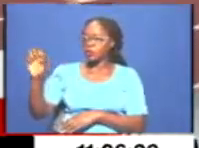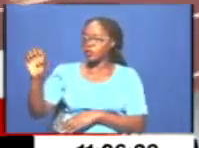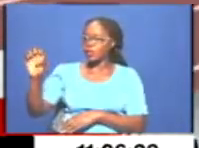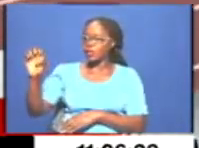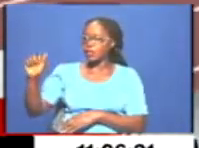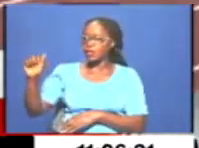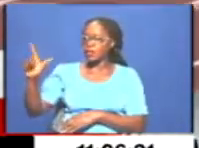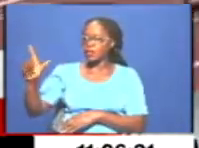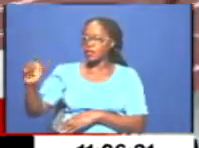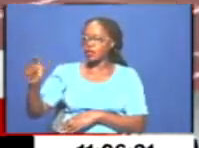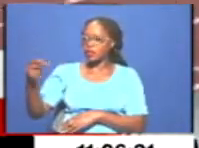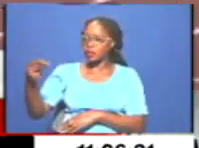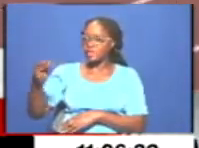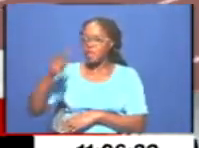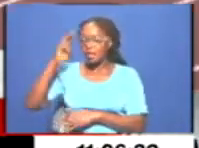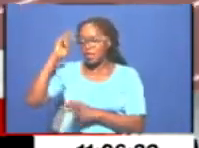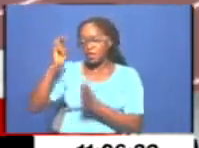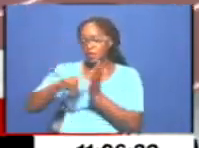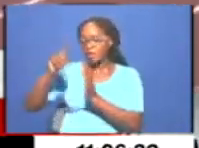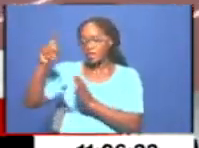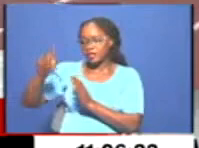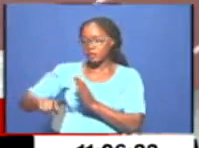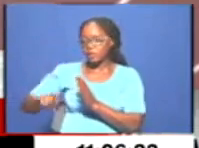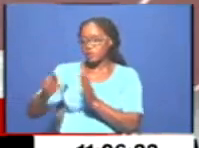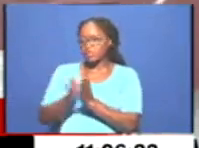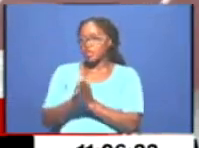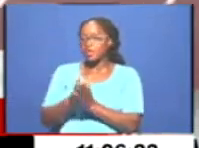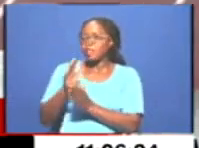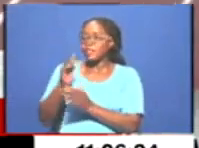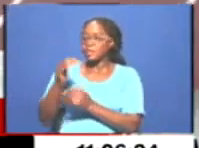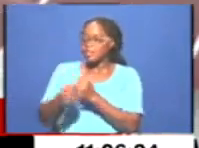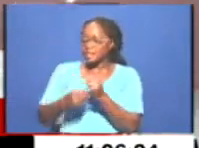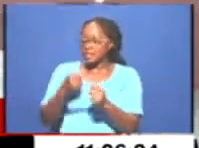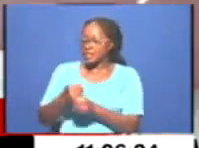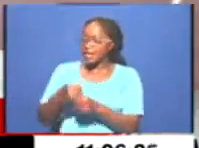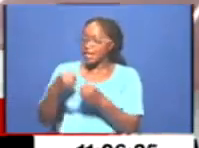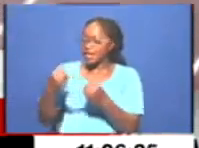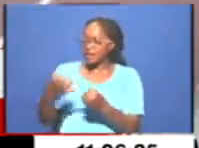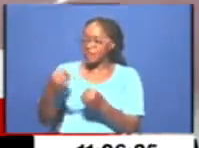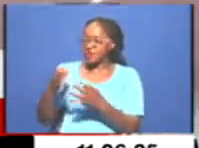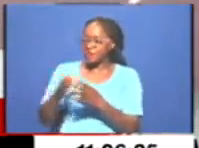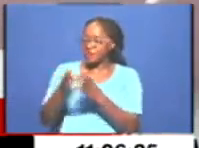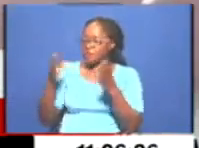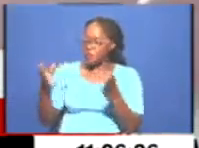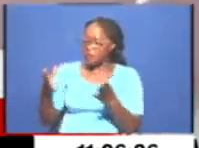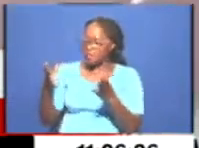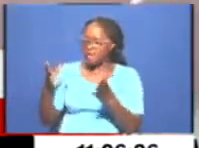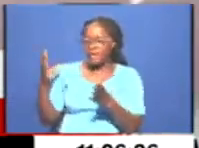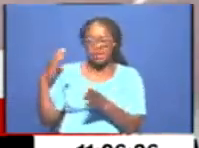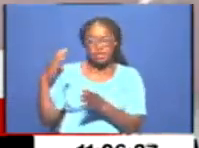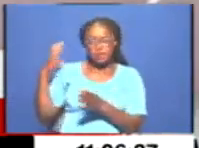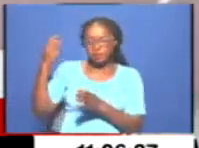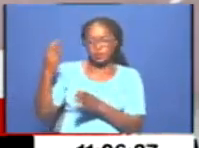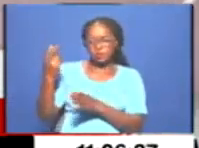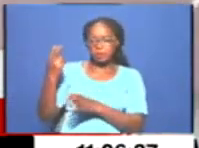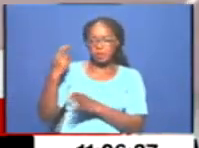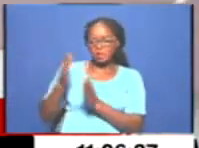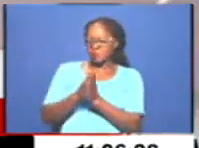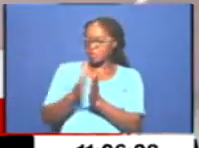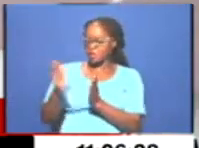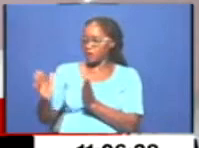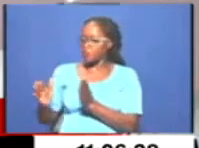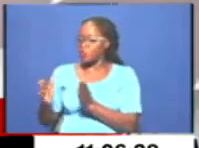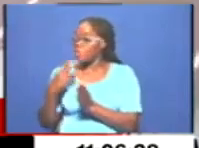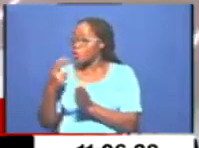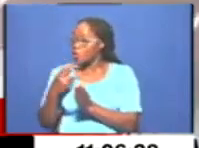go unrecognized. We want every year after every major championship to be looking back over the period and seeing who are some of